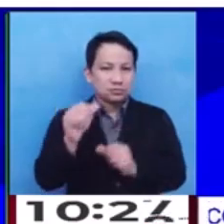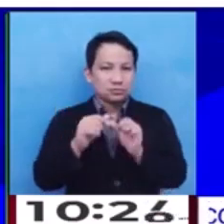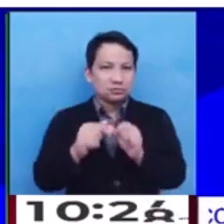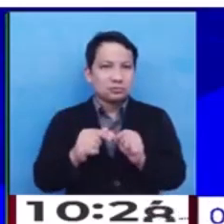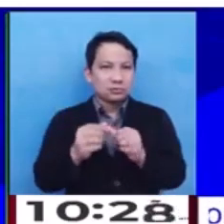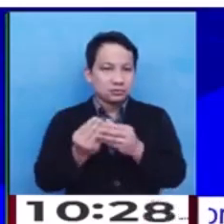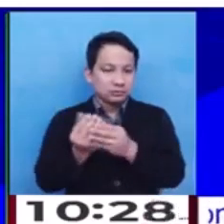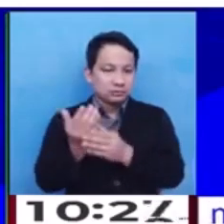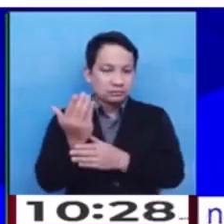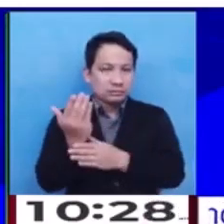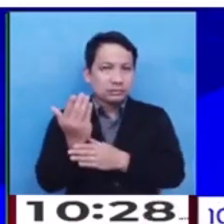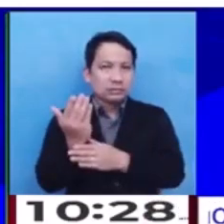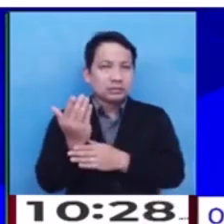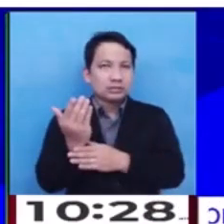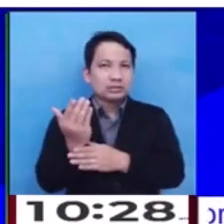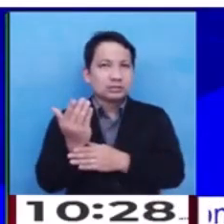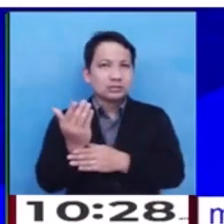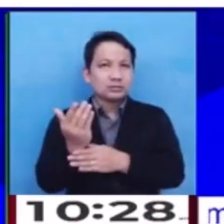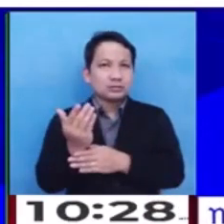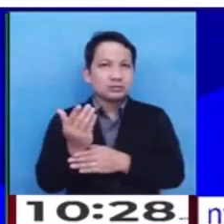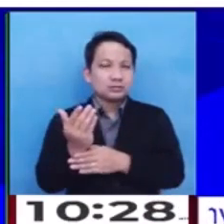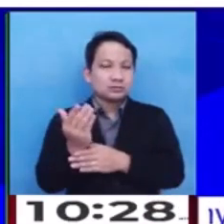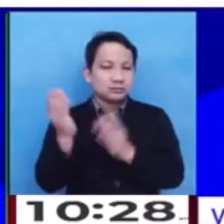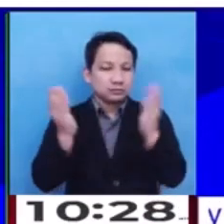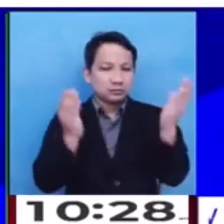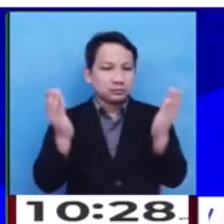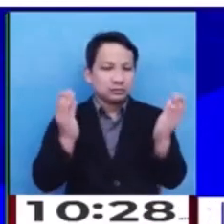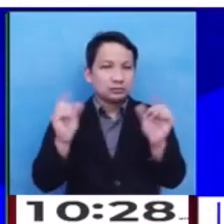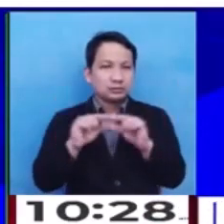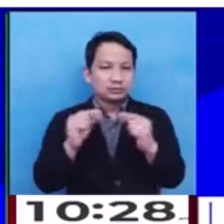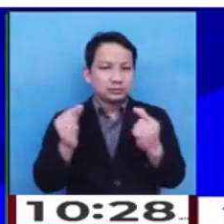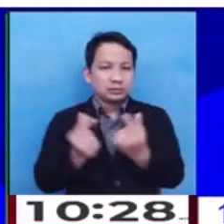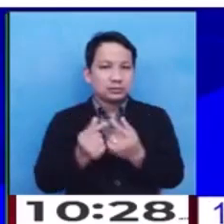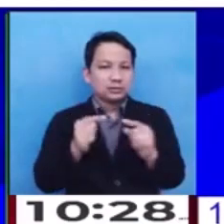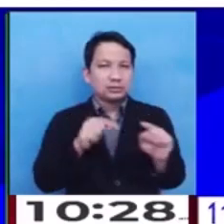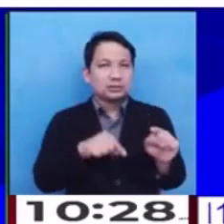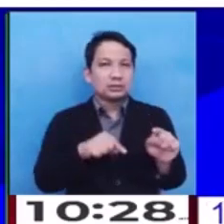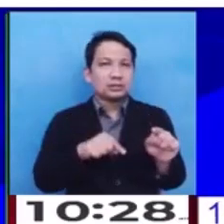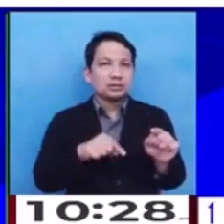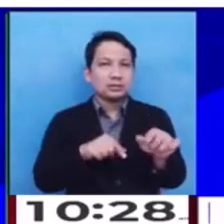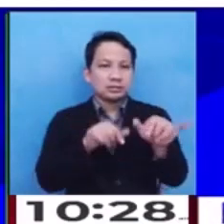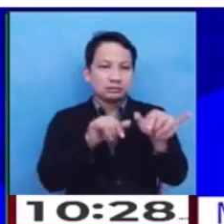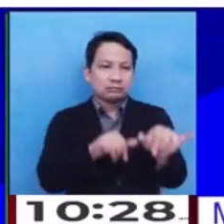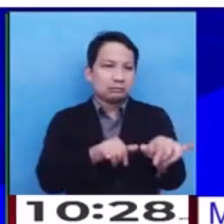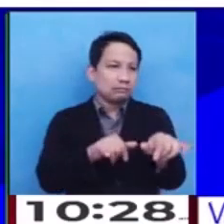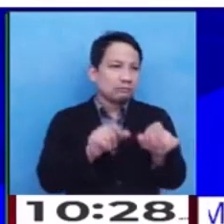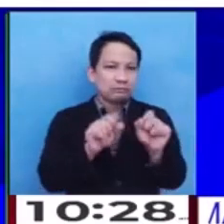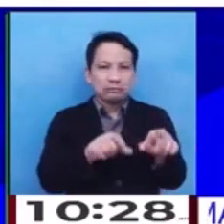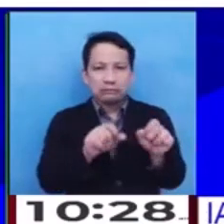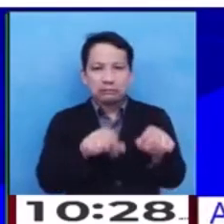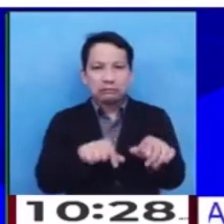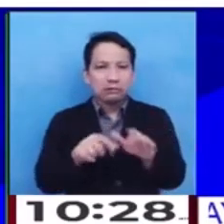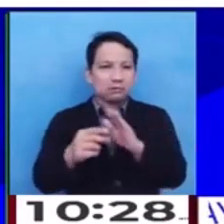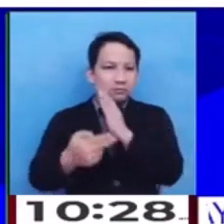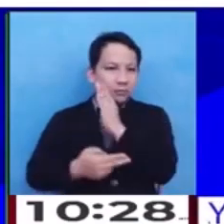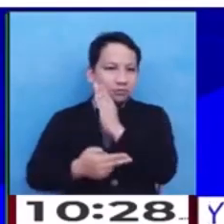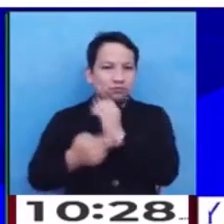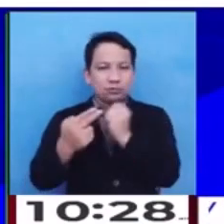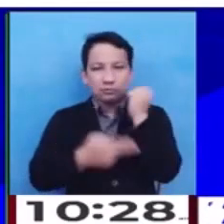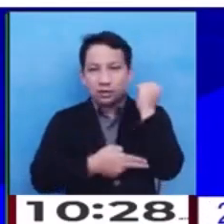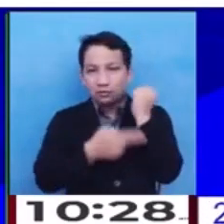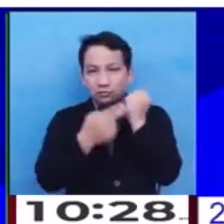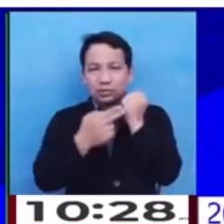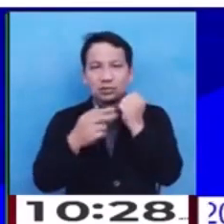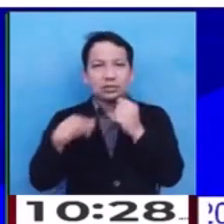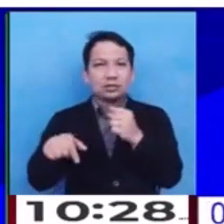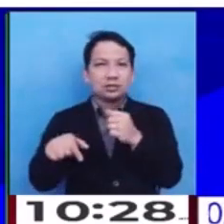And in that services sector, you see their retail, accommodation, hotels, you know,